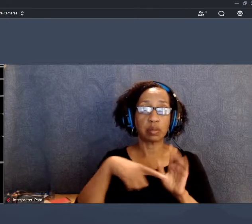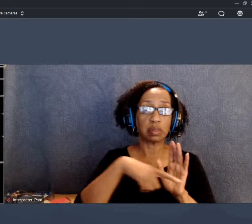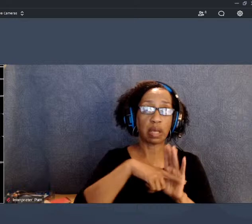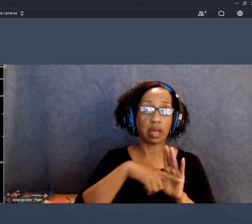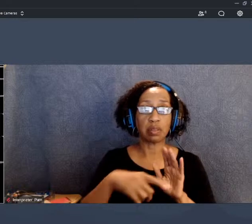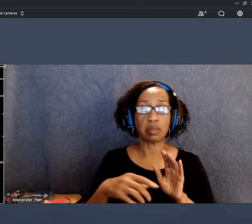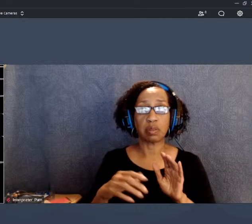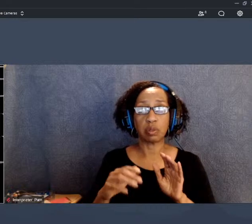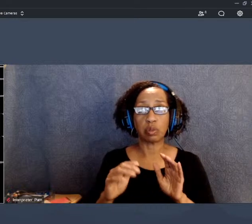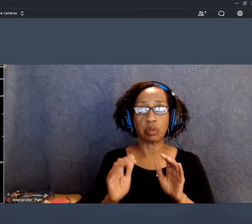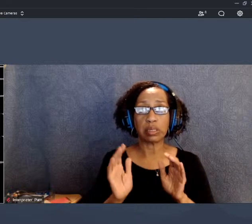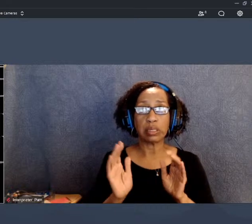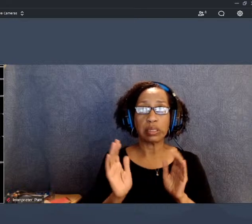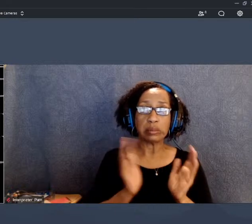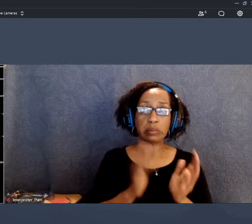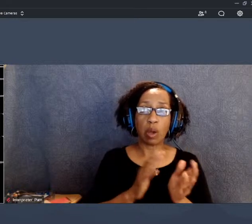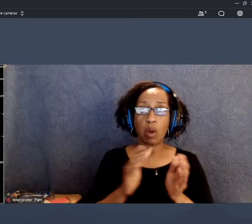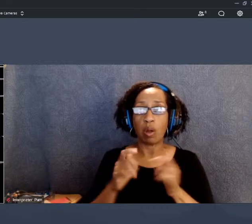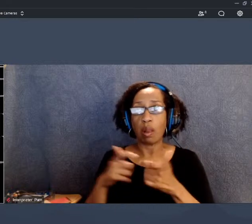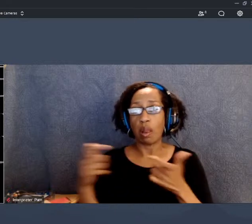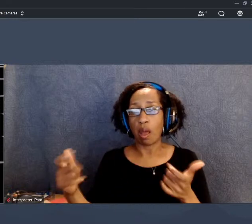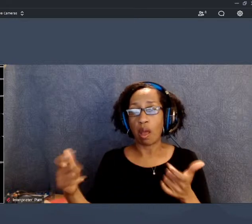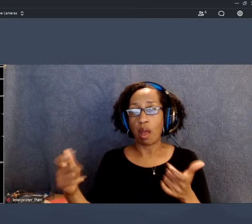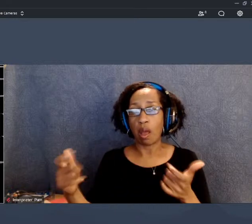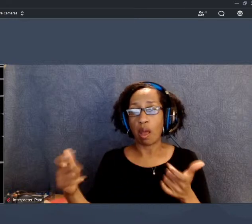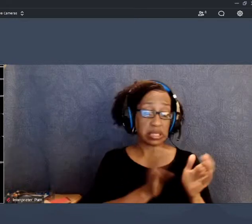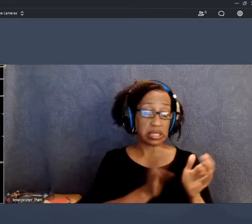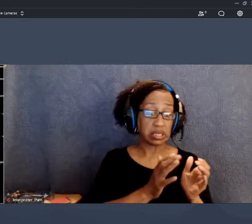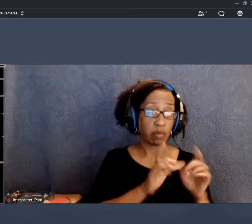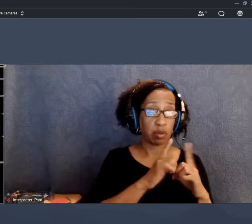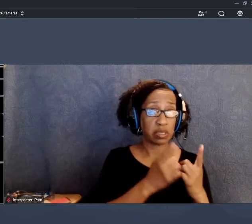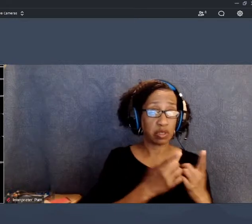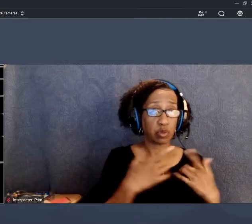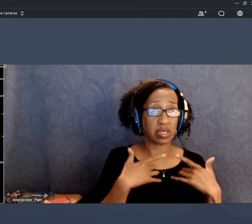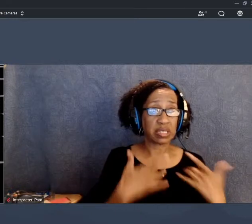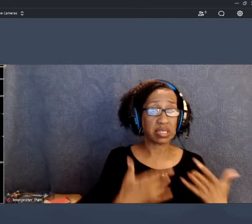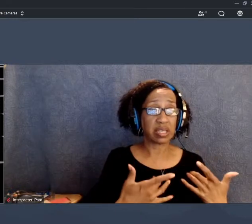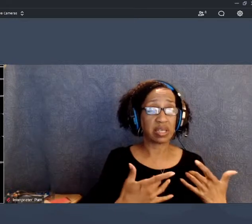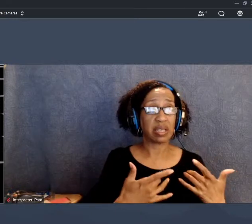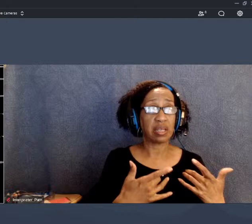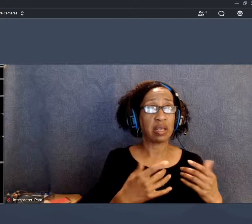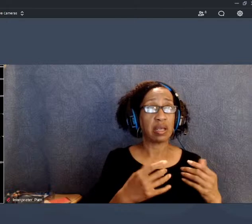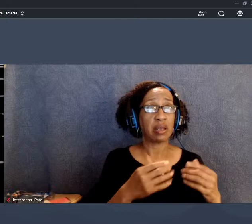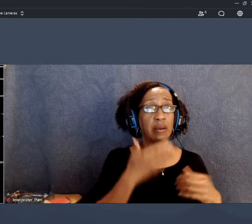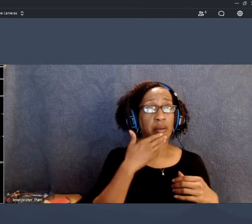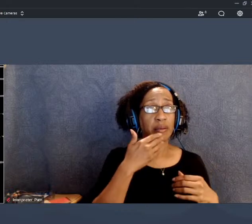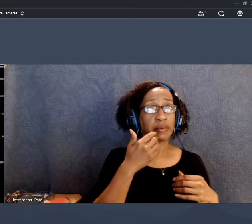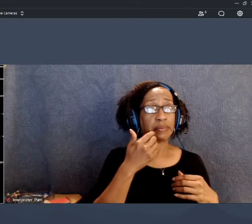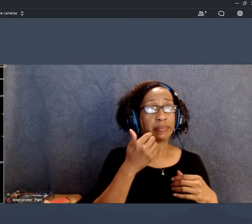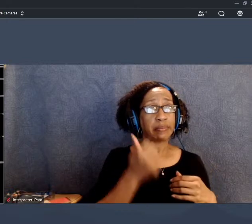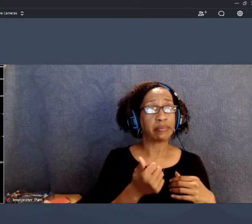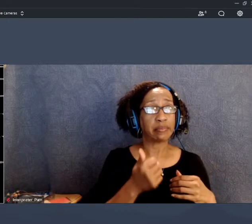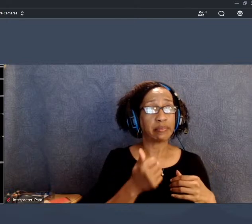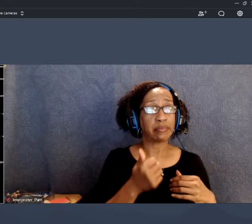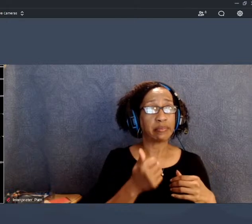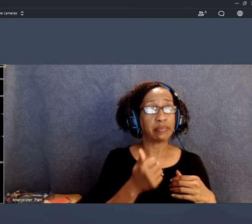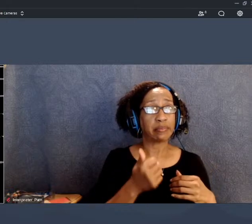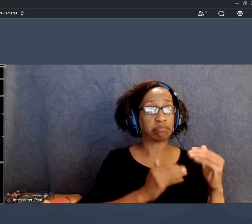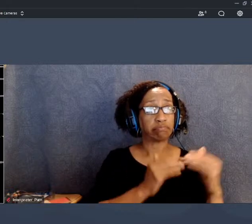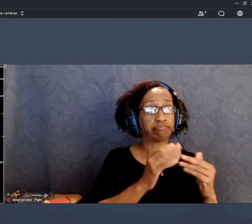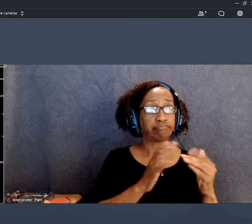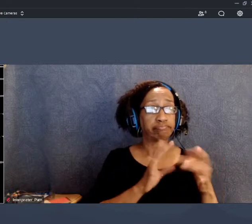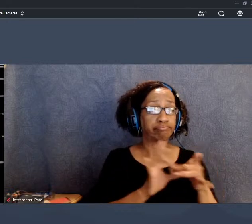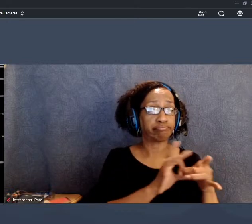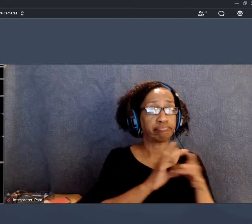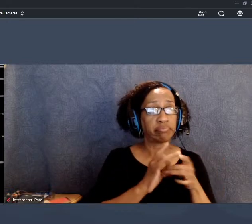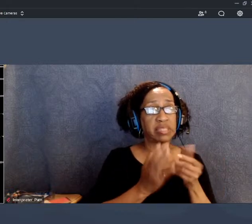larger district, a smaller district typically has more cohesive architecture. And it's easier for the Landmarks Commission